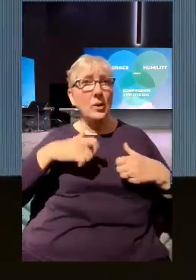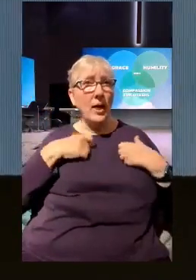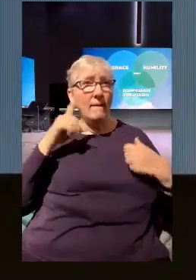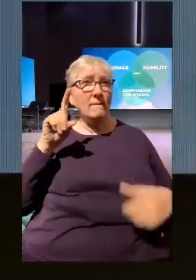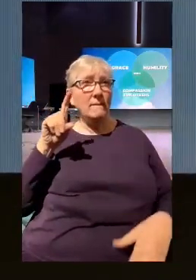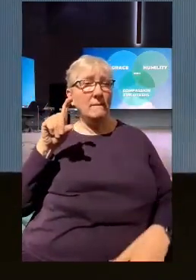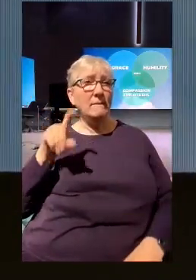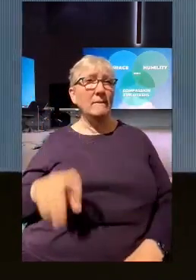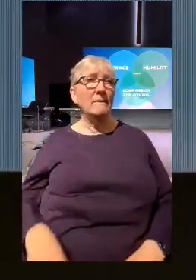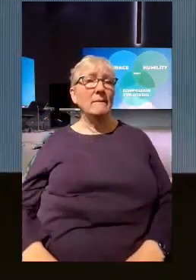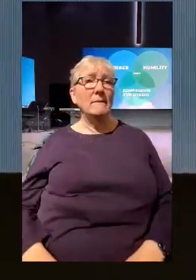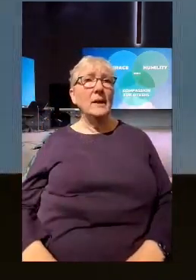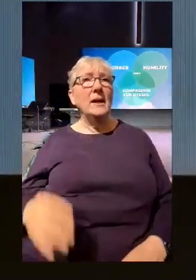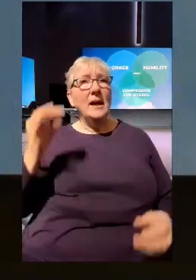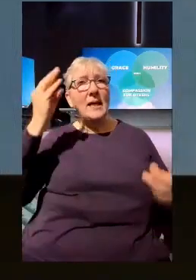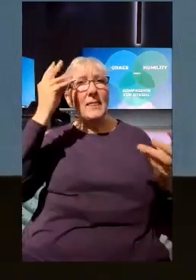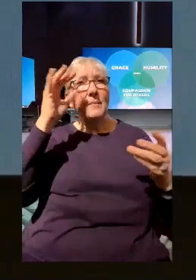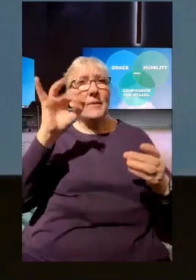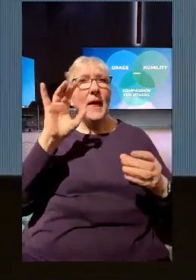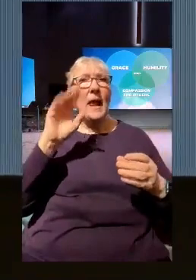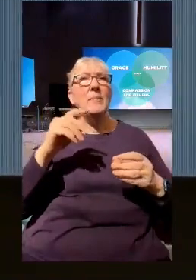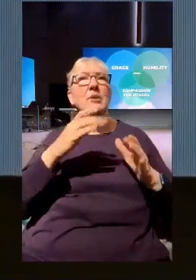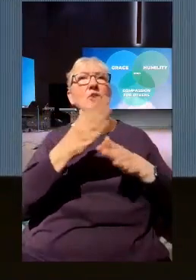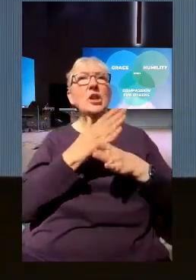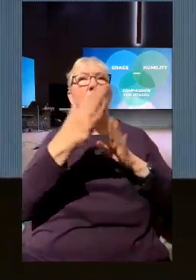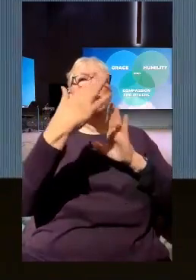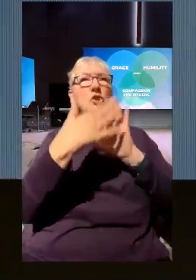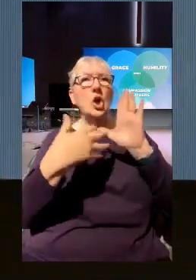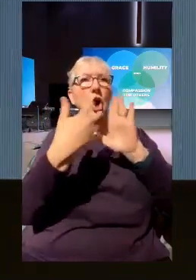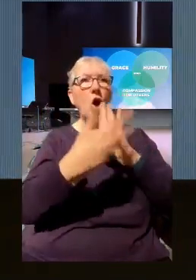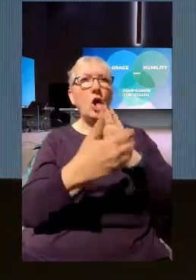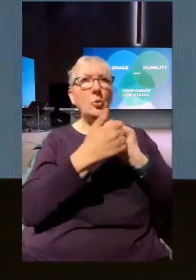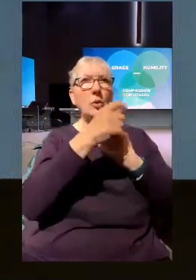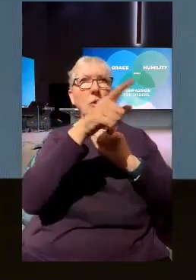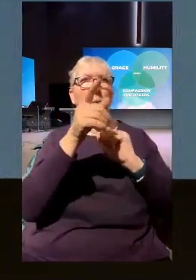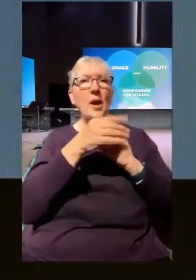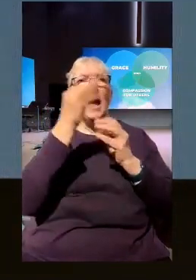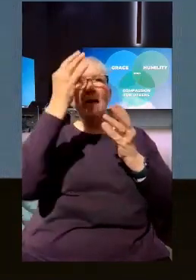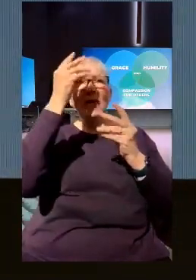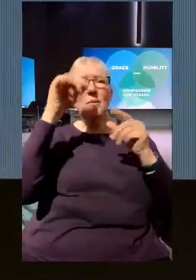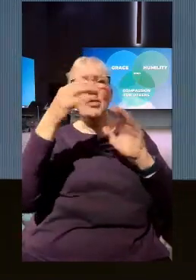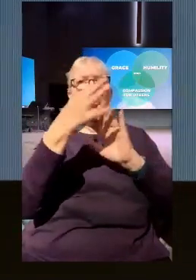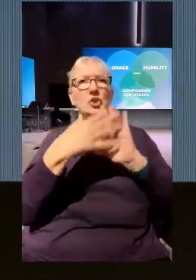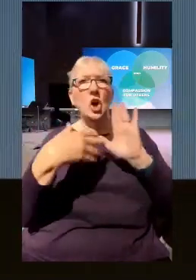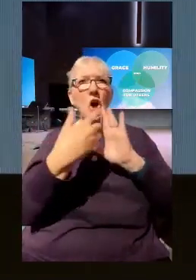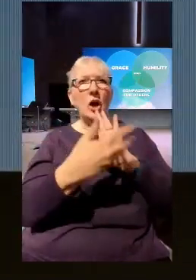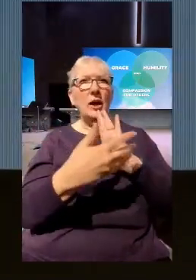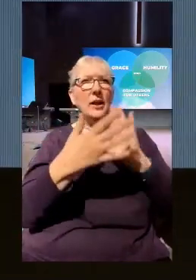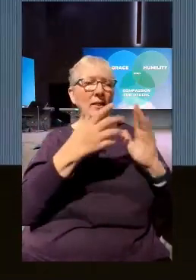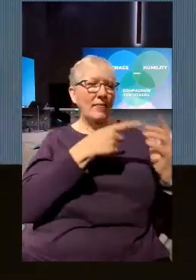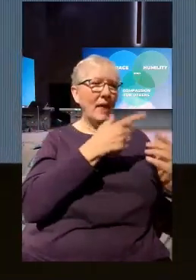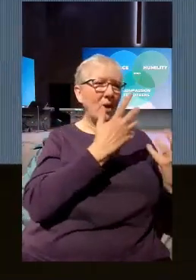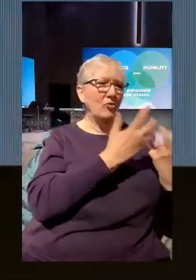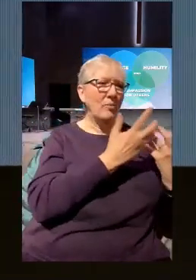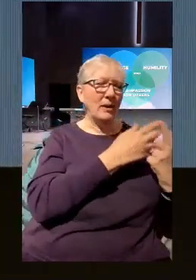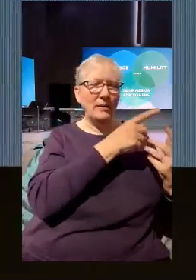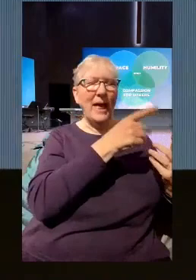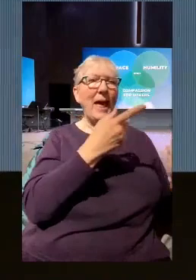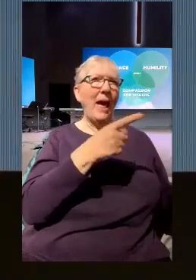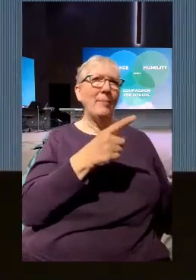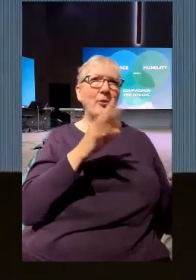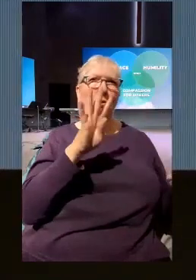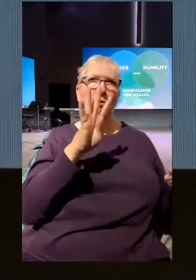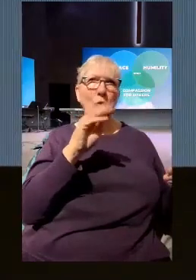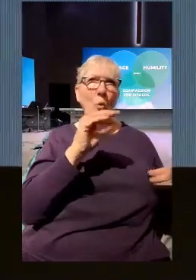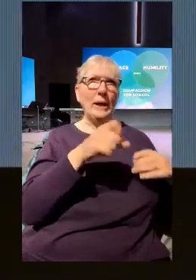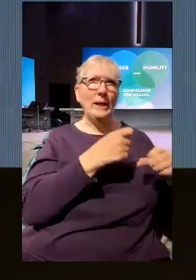While you think about that, I'm going to share a little chart with you. I think about this chart. I mean, this roommate was like 40 years ago, and this chart has